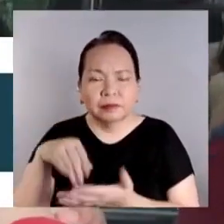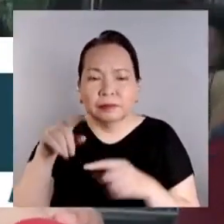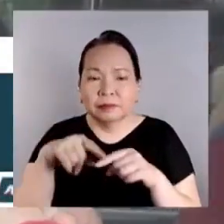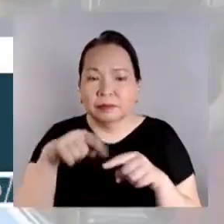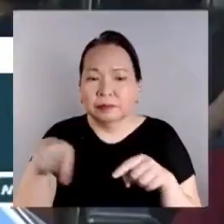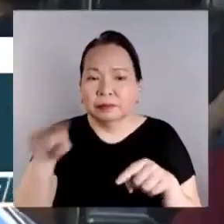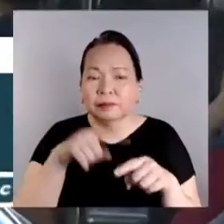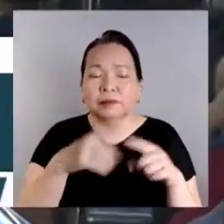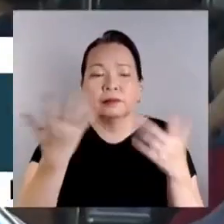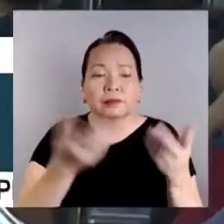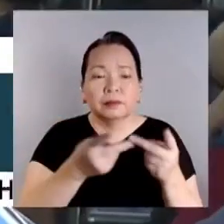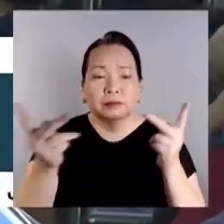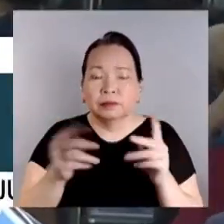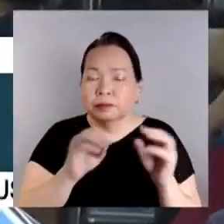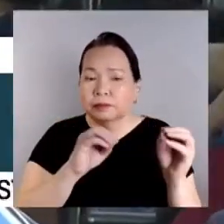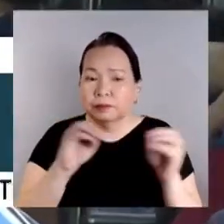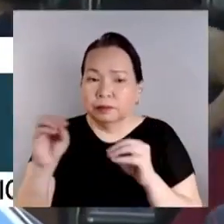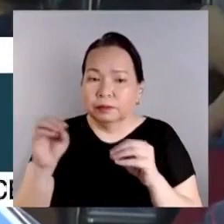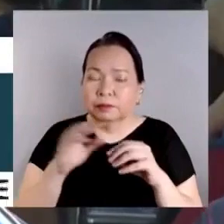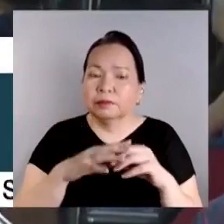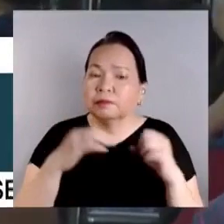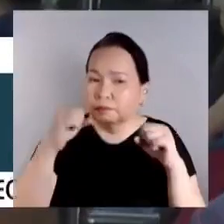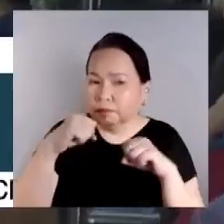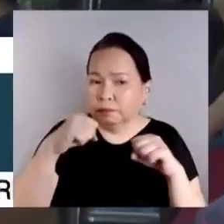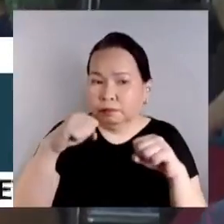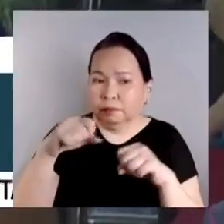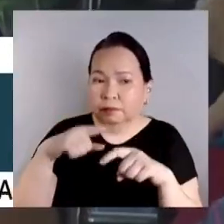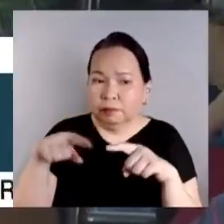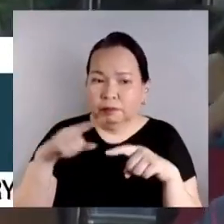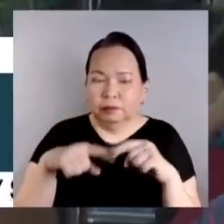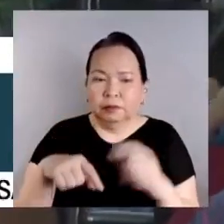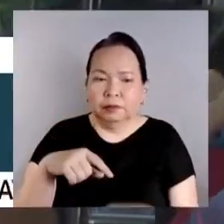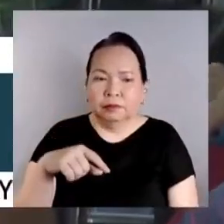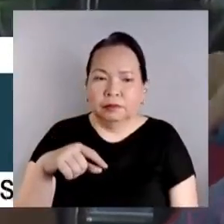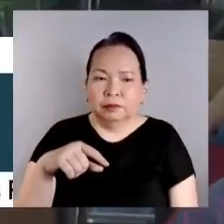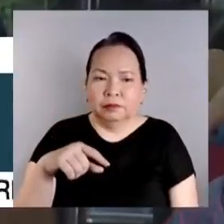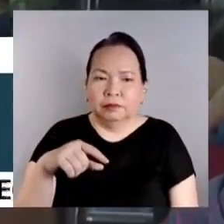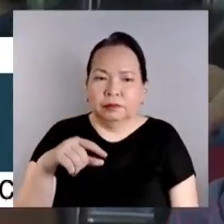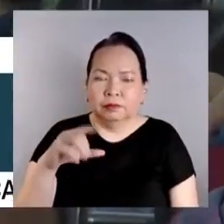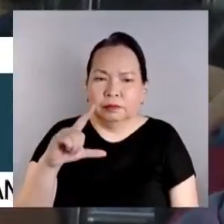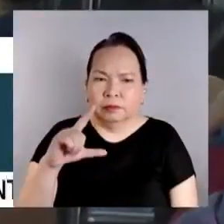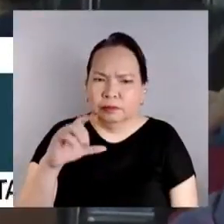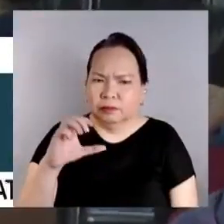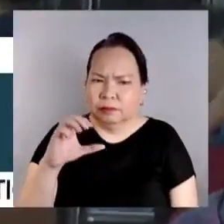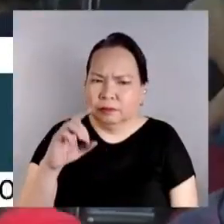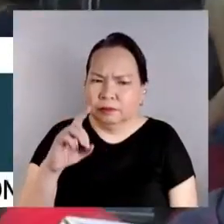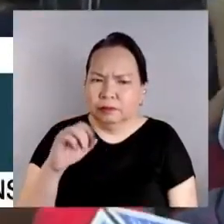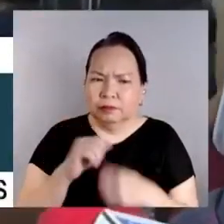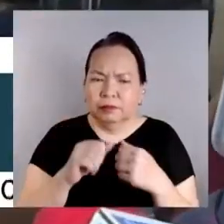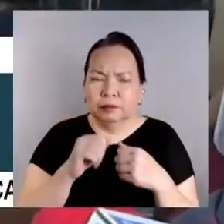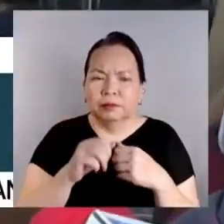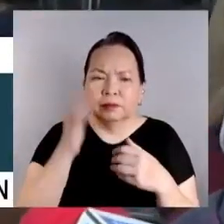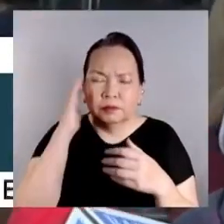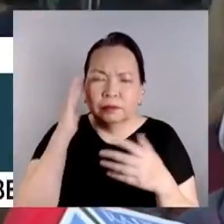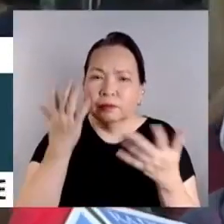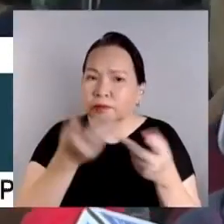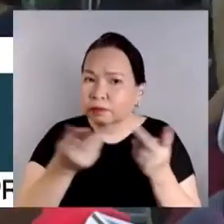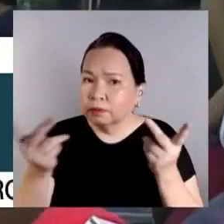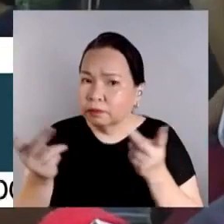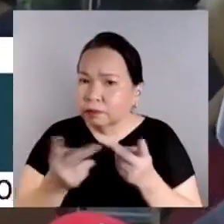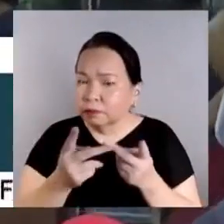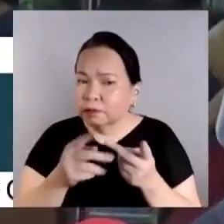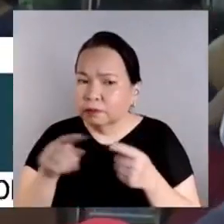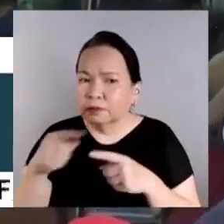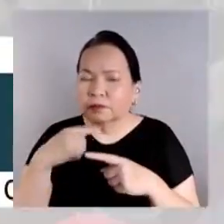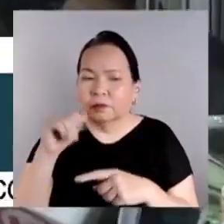sila i-relocate. Ang usapan dito ay in-city. So identified na natin kung saan sila, na-inspect na ng Asian Development Bank yung